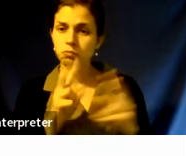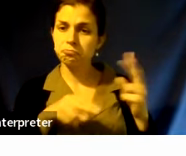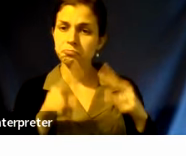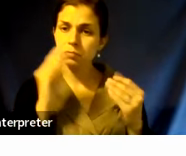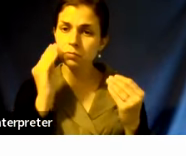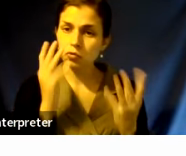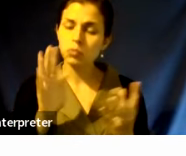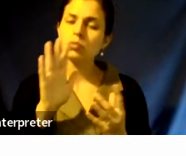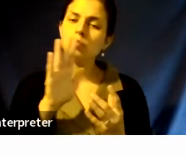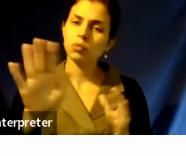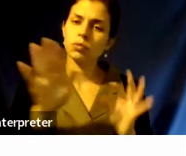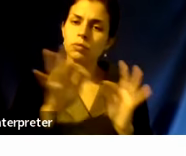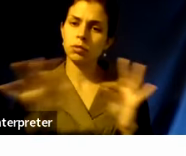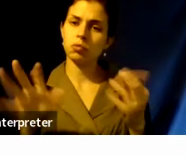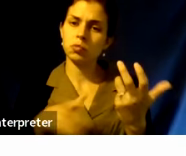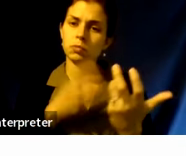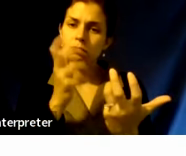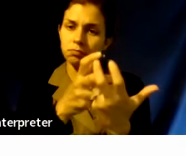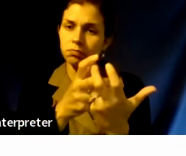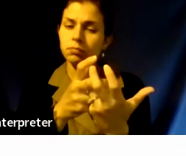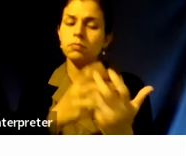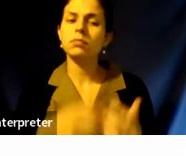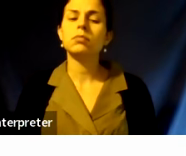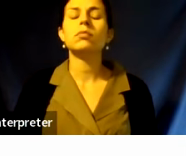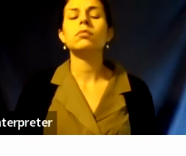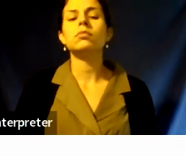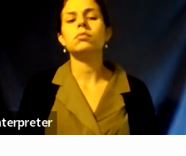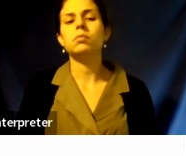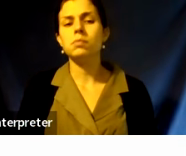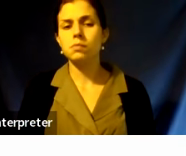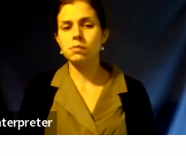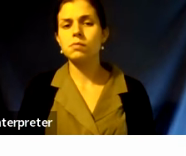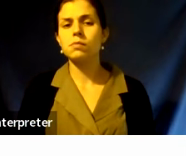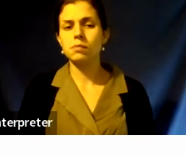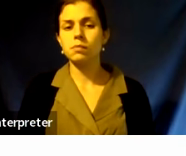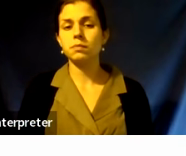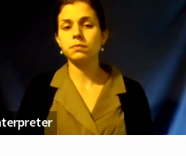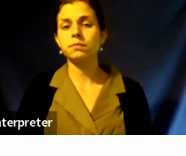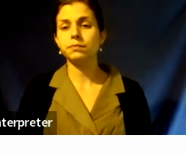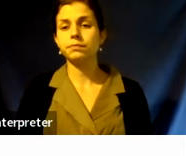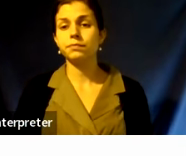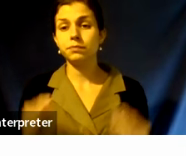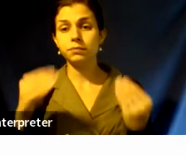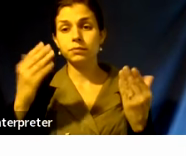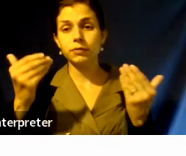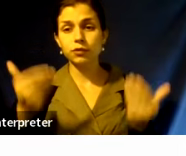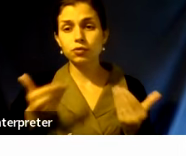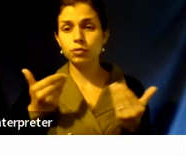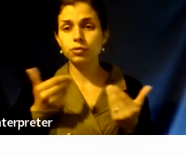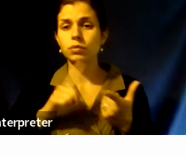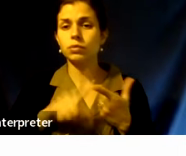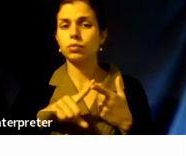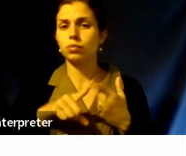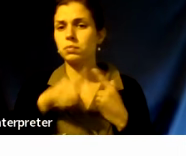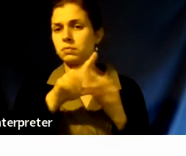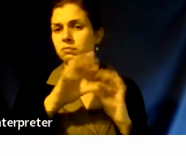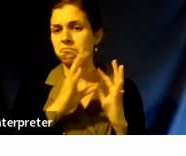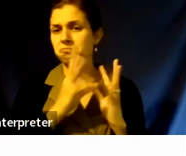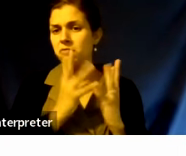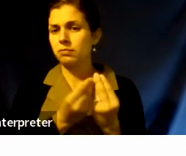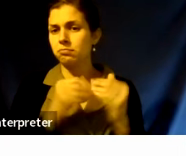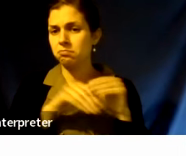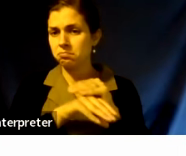your language, and it provides a introduction into Skyward Family Access. As you